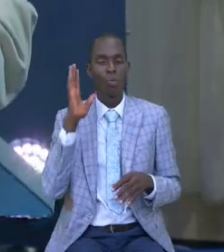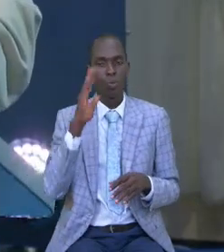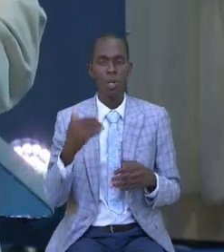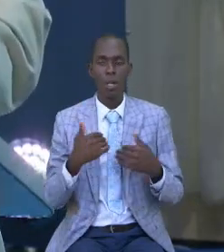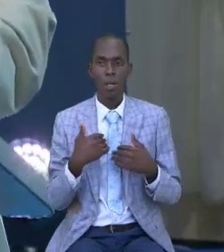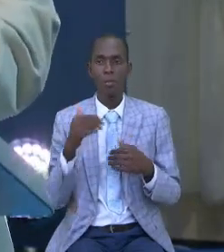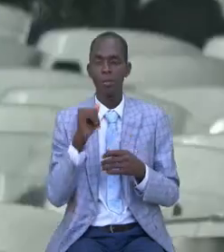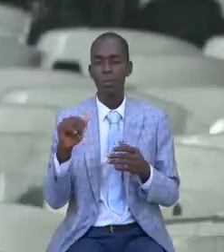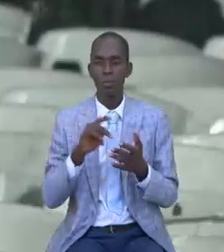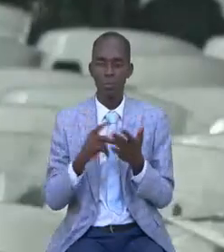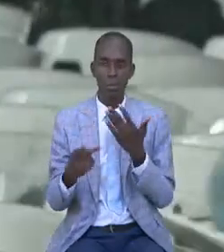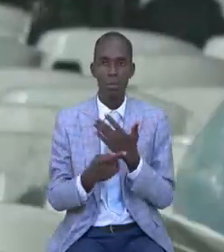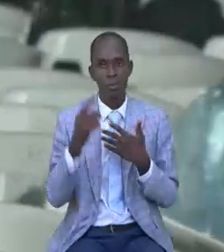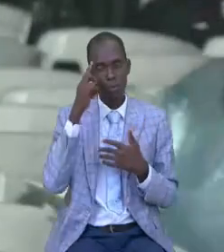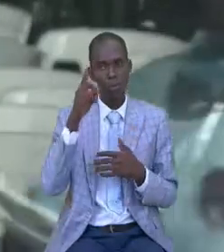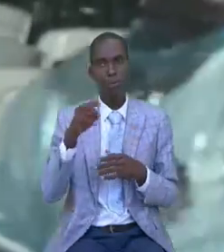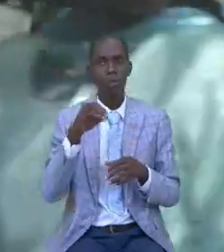2022.